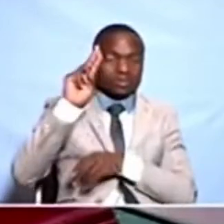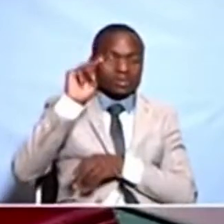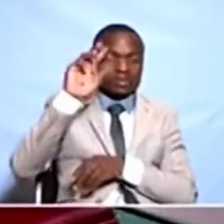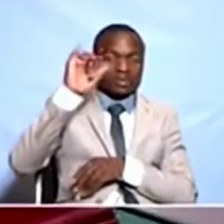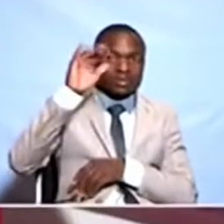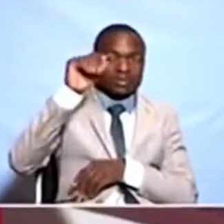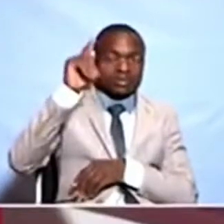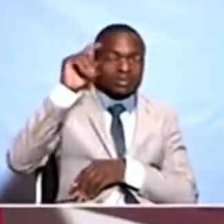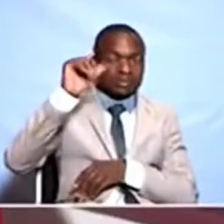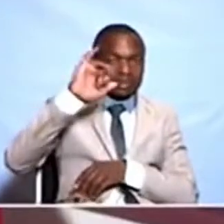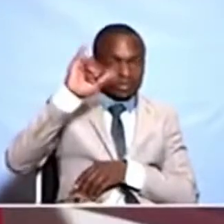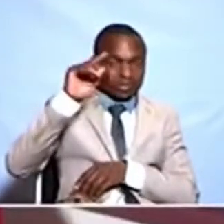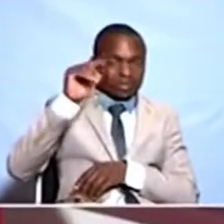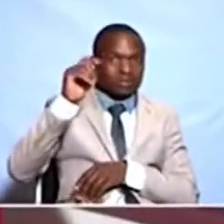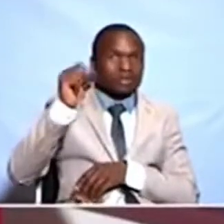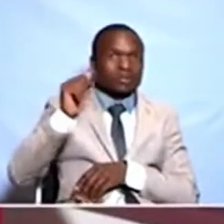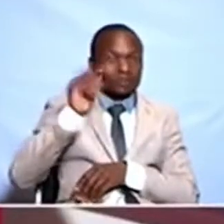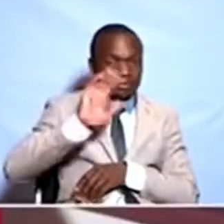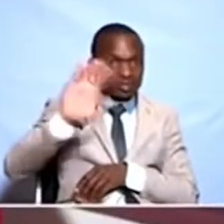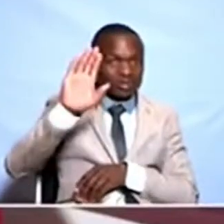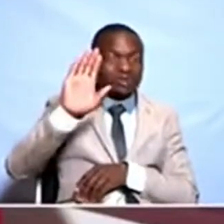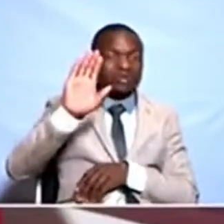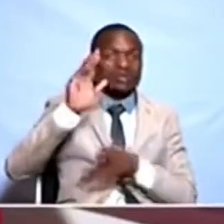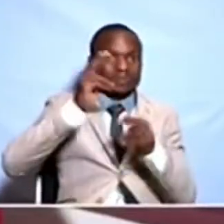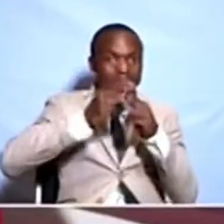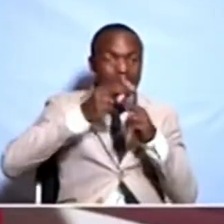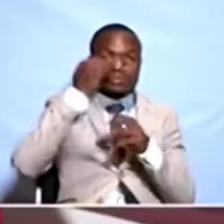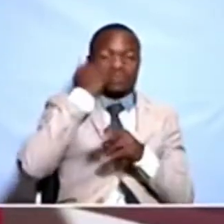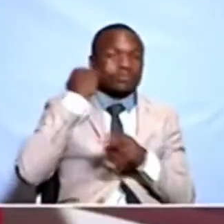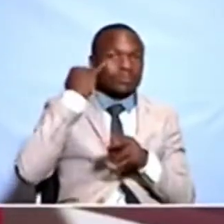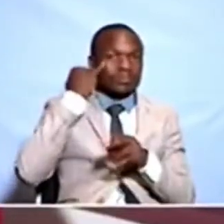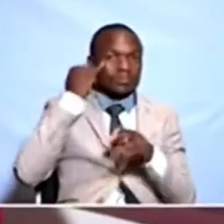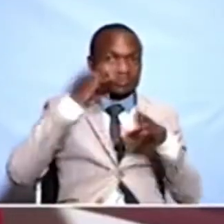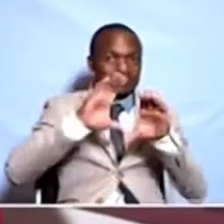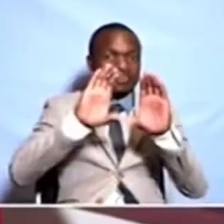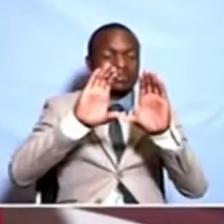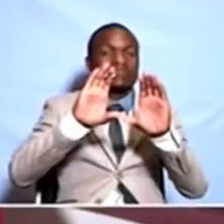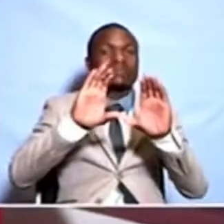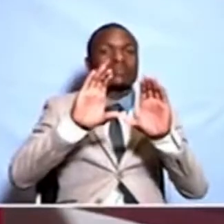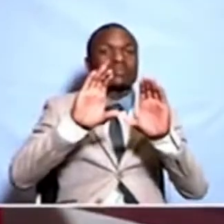is Julius Musmali. Remember, the blue light keeps watching you.